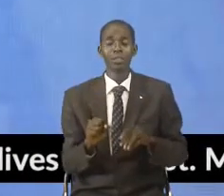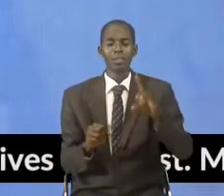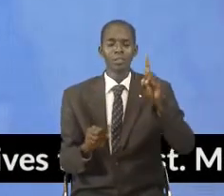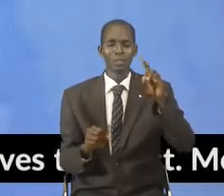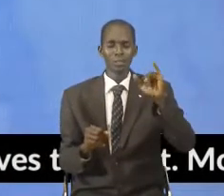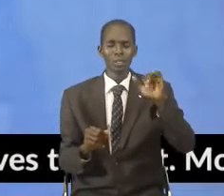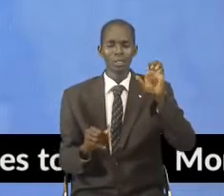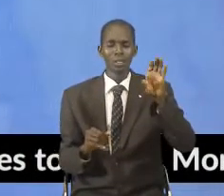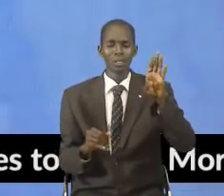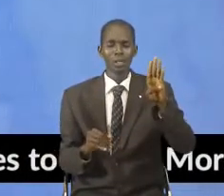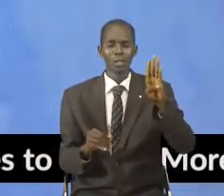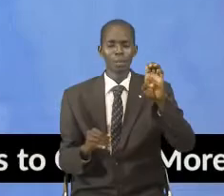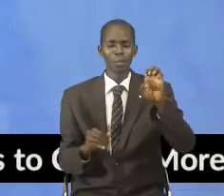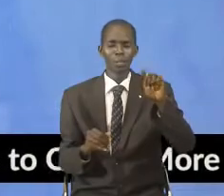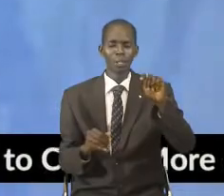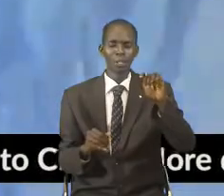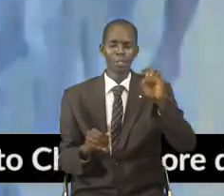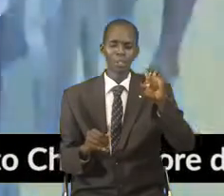hernia,